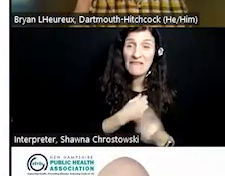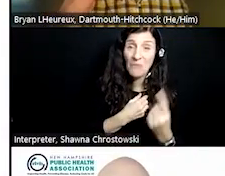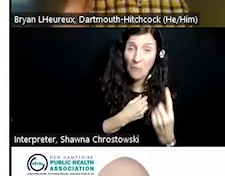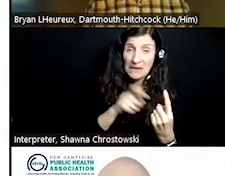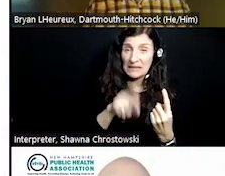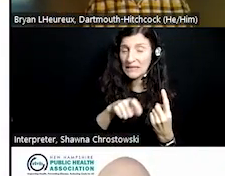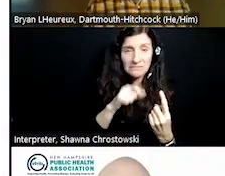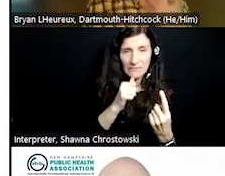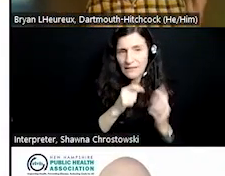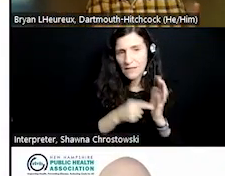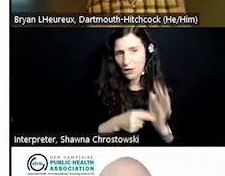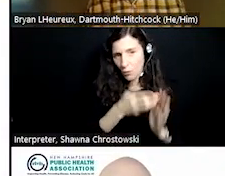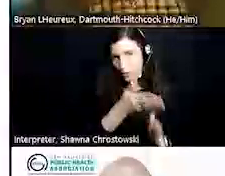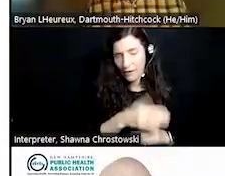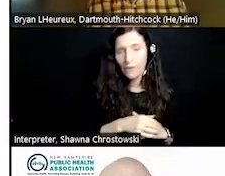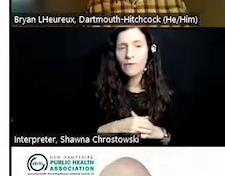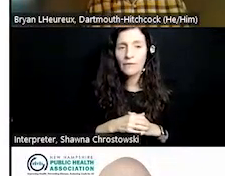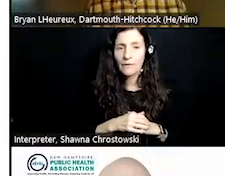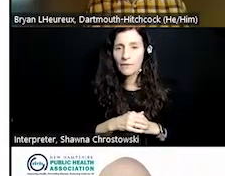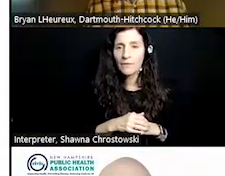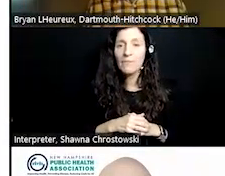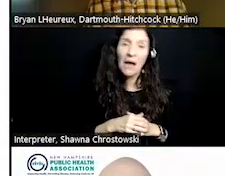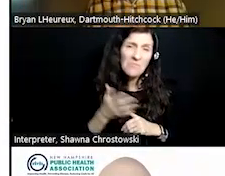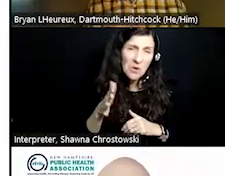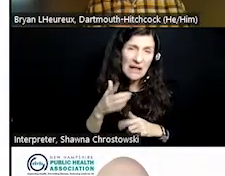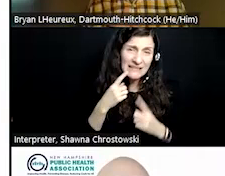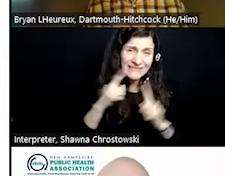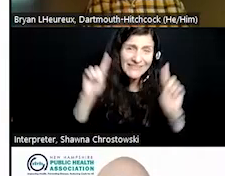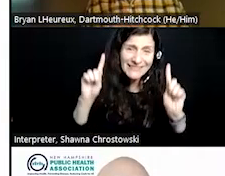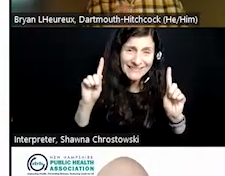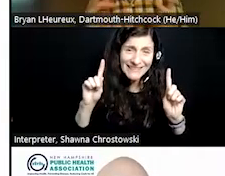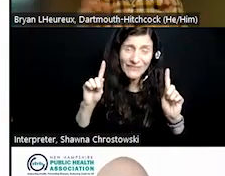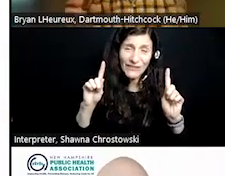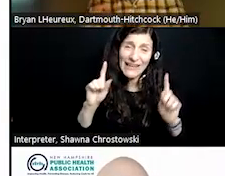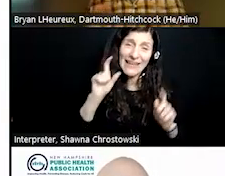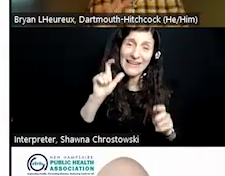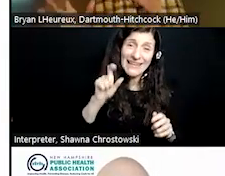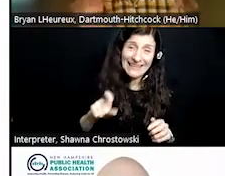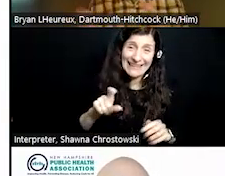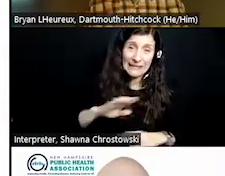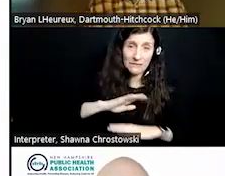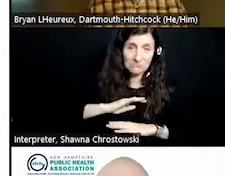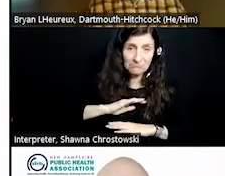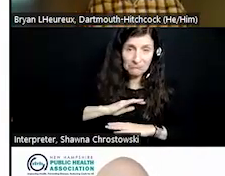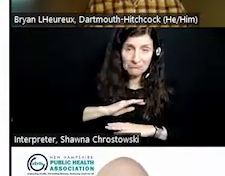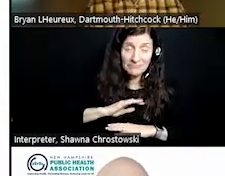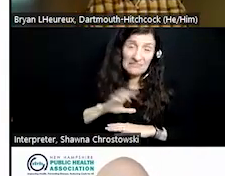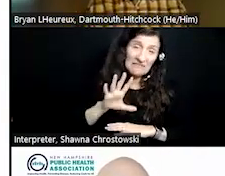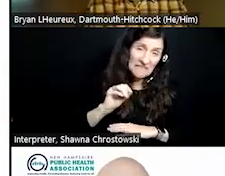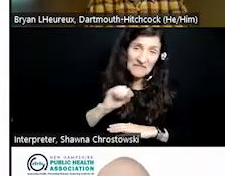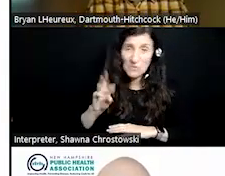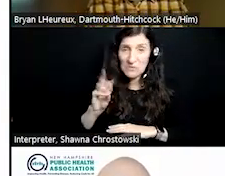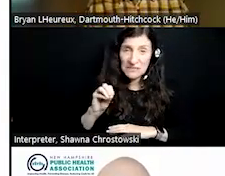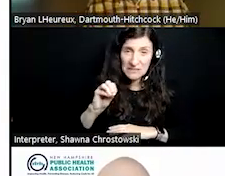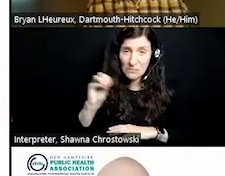reflected there. But you can see that we're relatively successful in helping patients meet at least 50 to 60% of their unmet